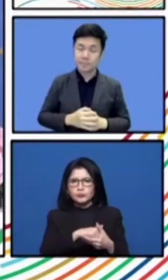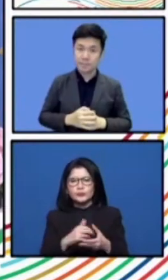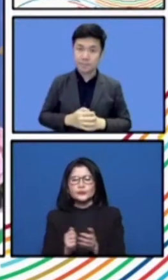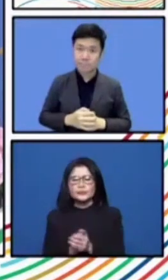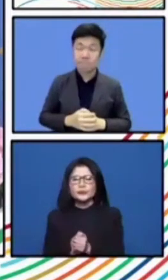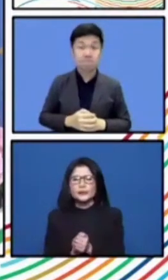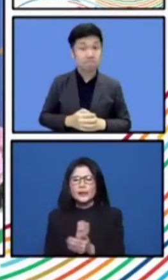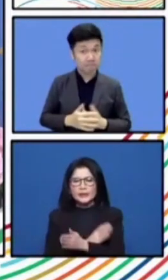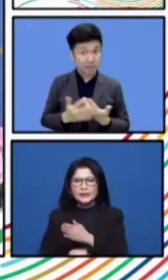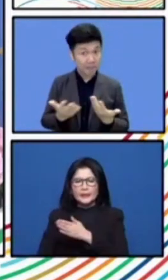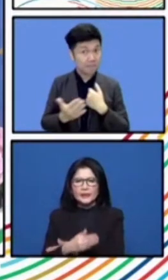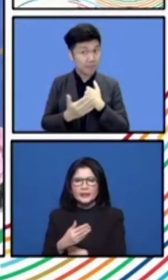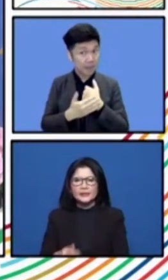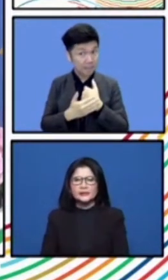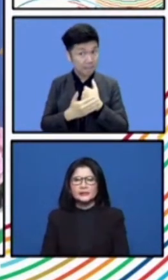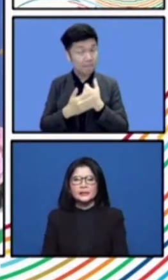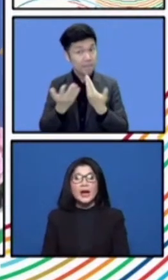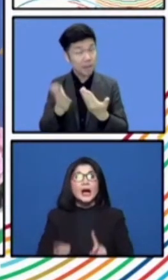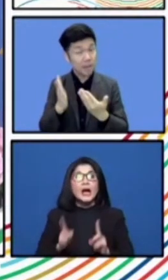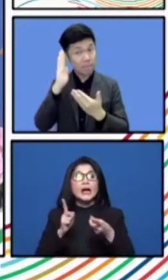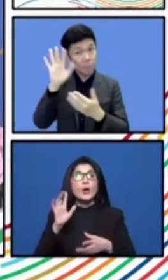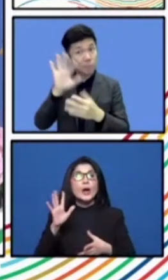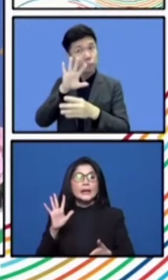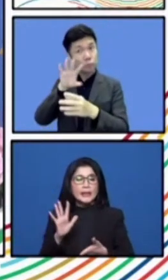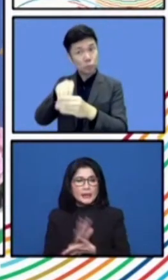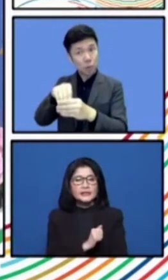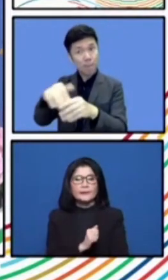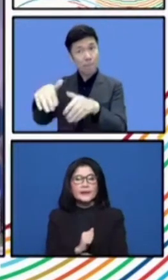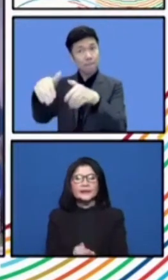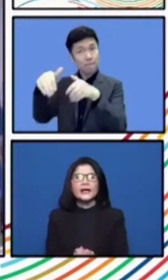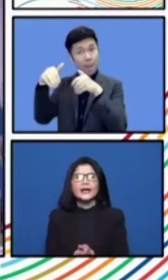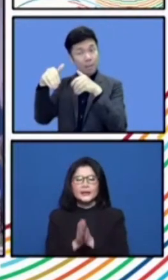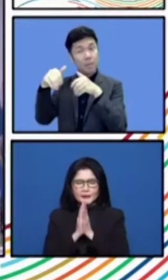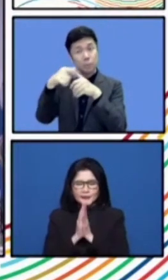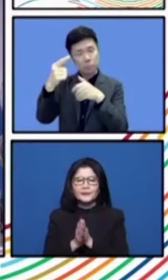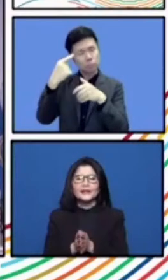chance to serve in the parliament in the future thank you very much